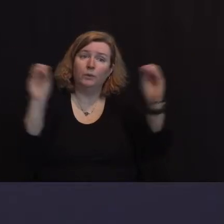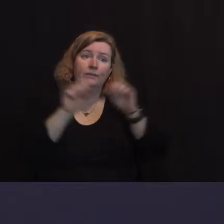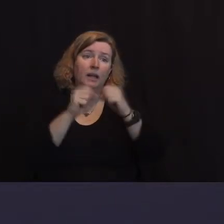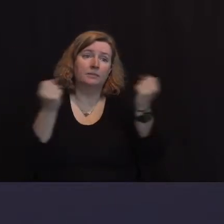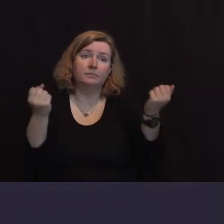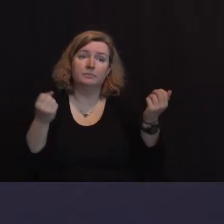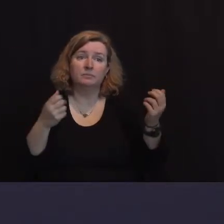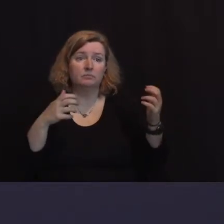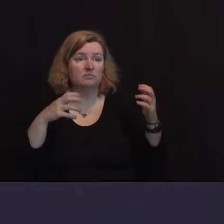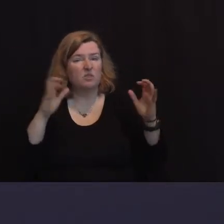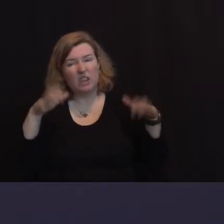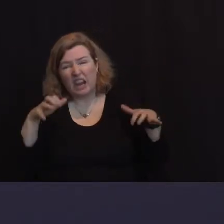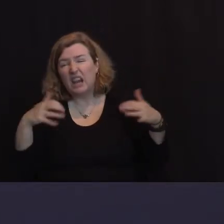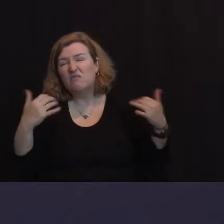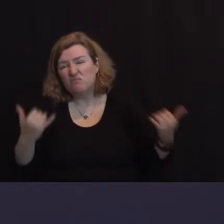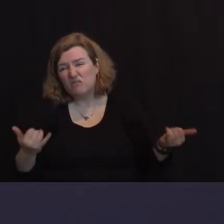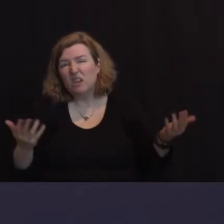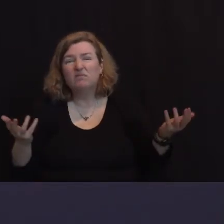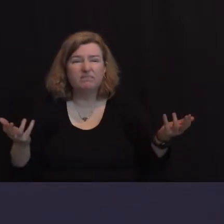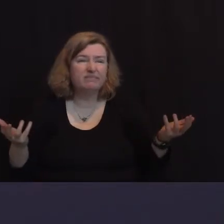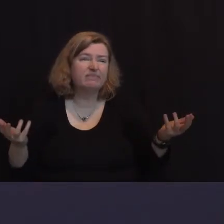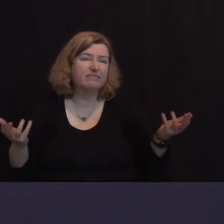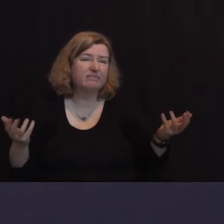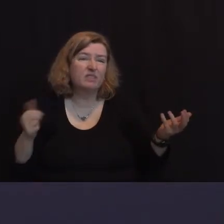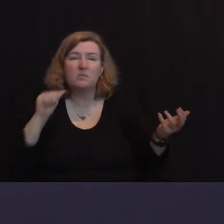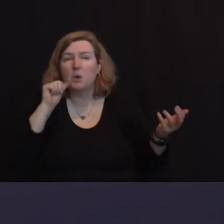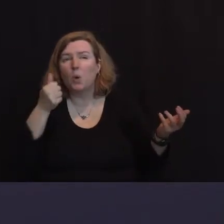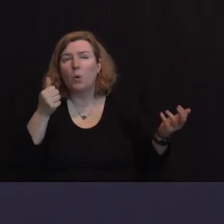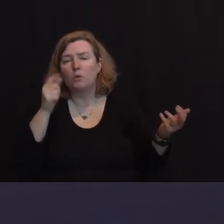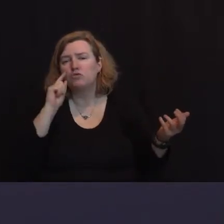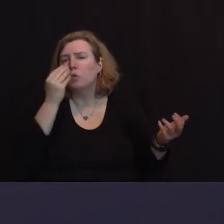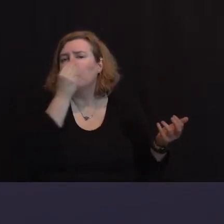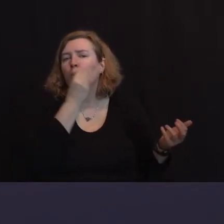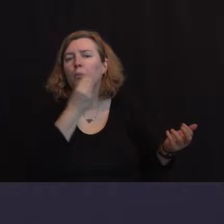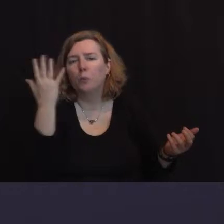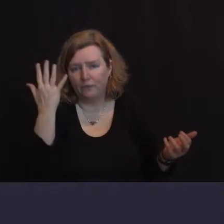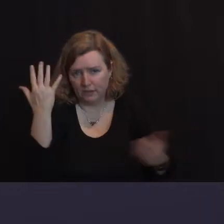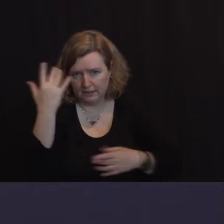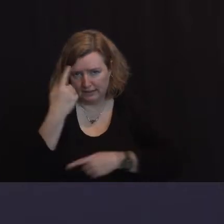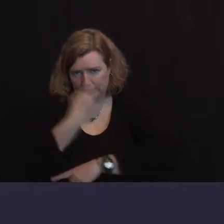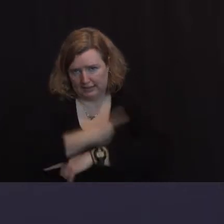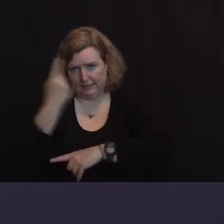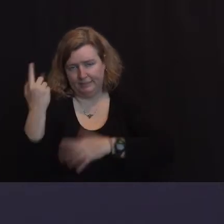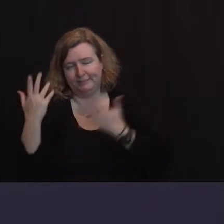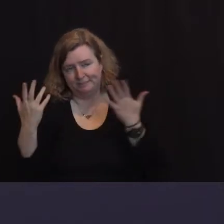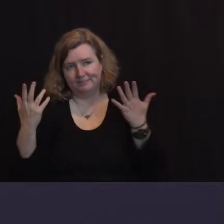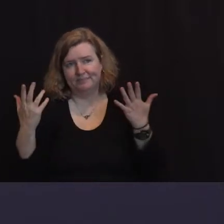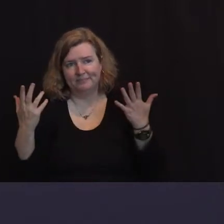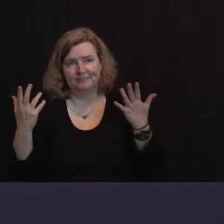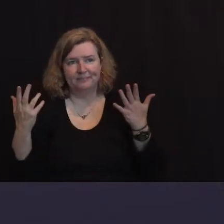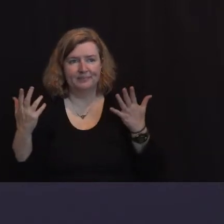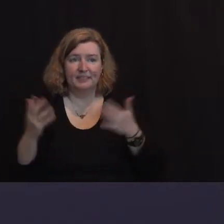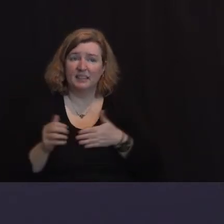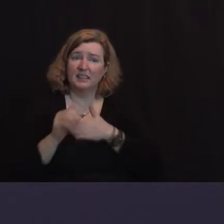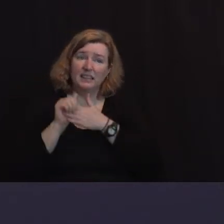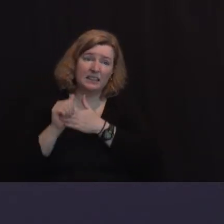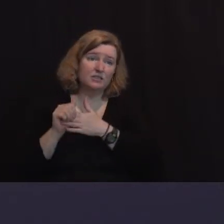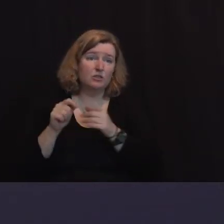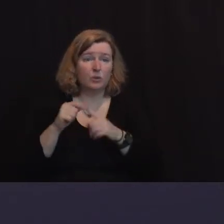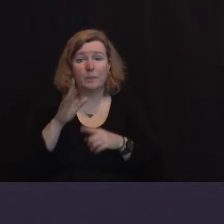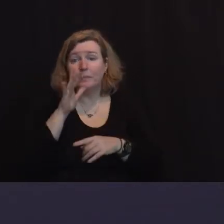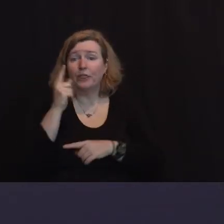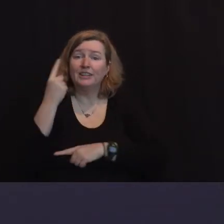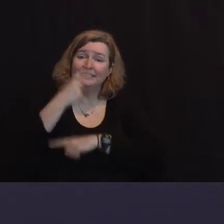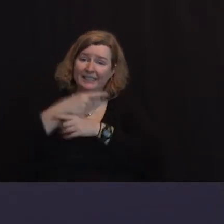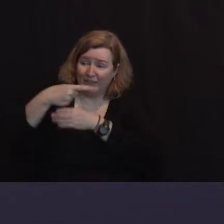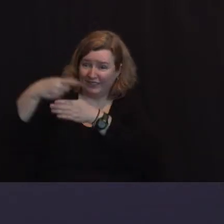certainly today, Gov. I think it's going to be beautiful tomorrow. So easing into Mother's Day weekend. And if I can, too, just add